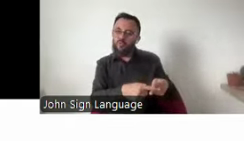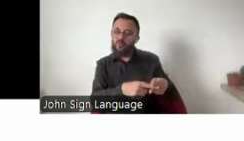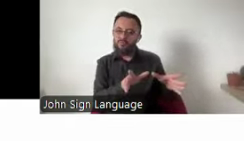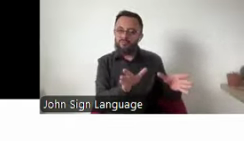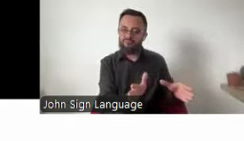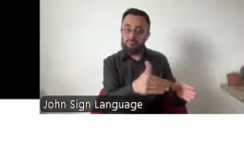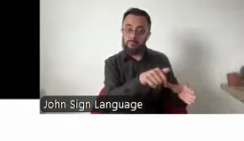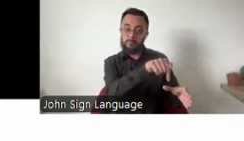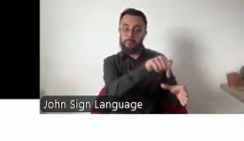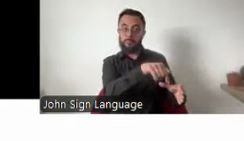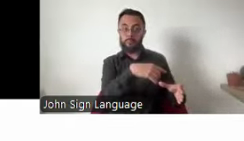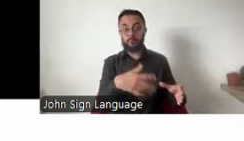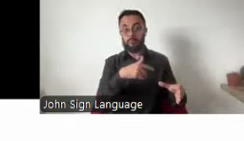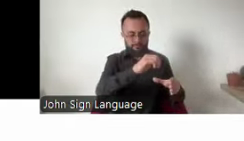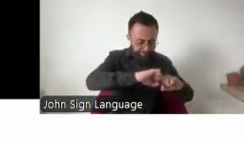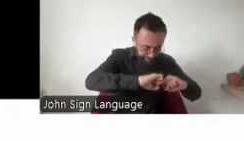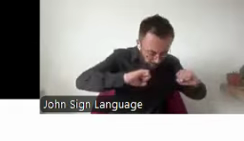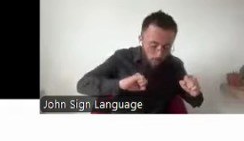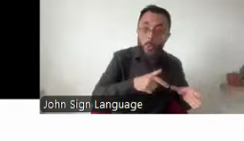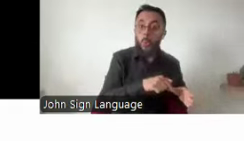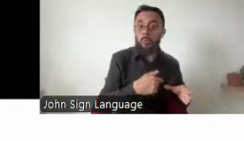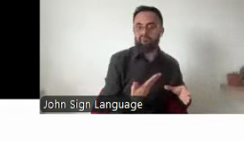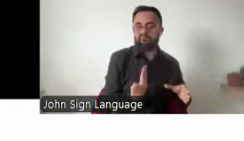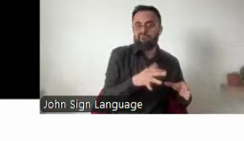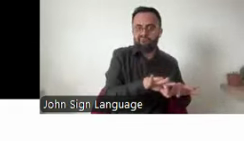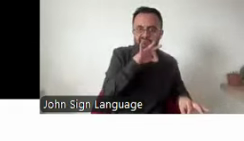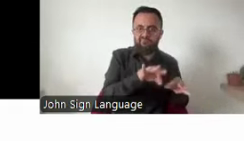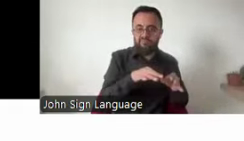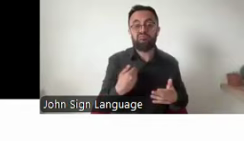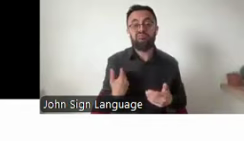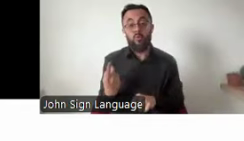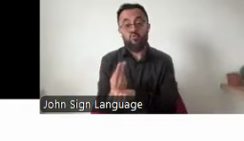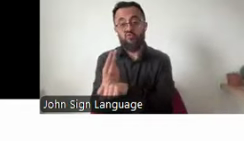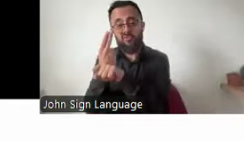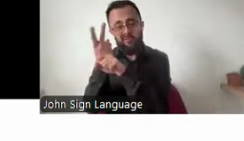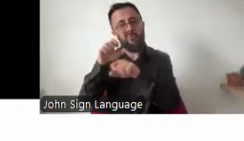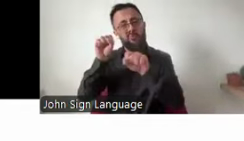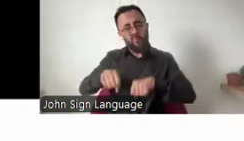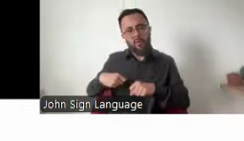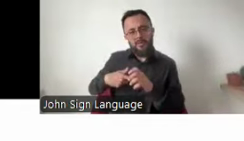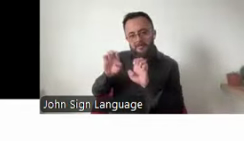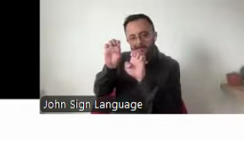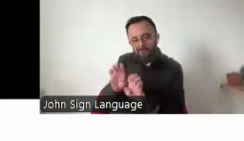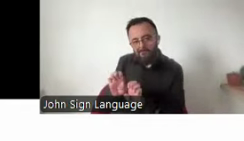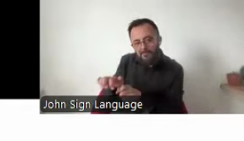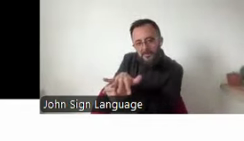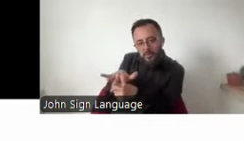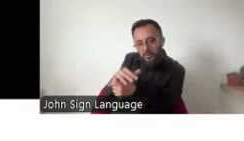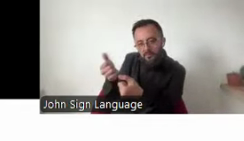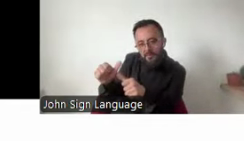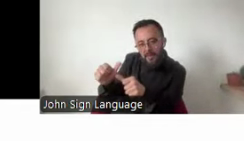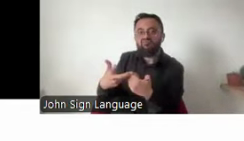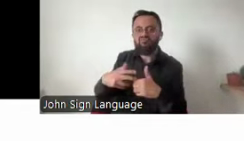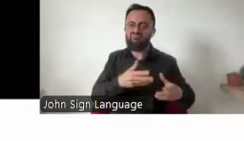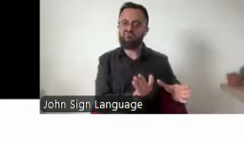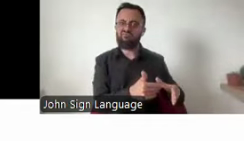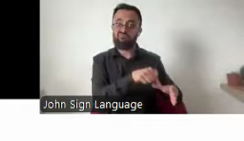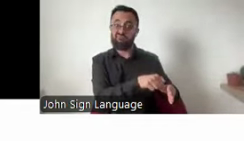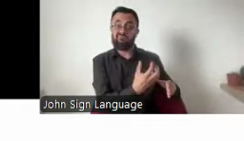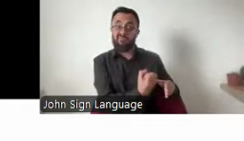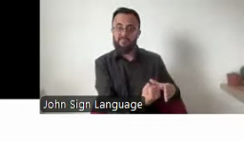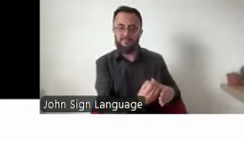step 3, we have the development of the actions that need to happen. So we